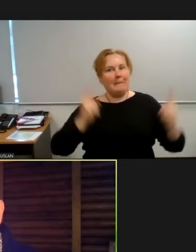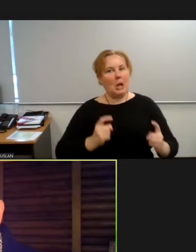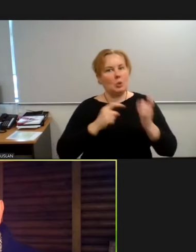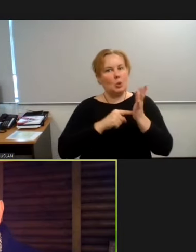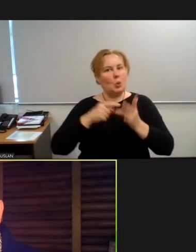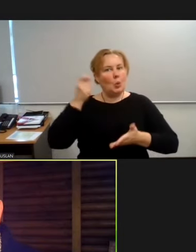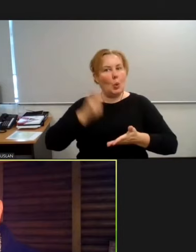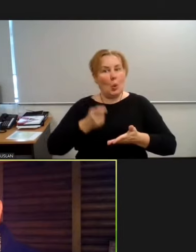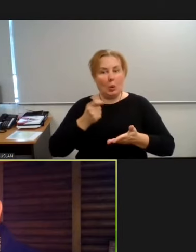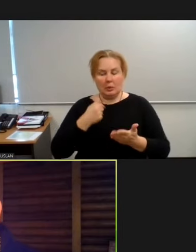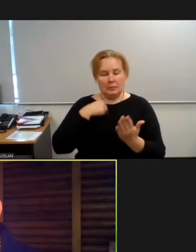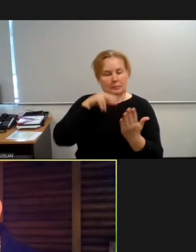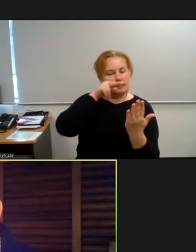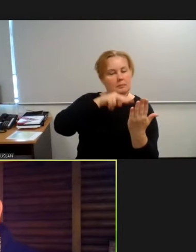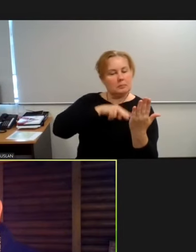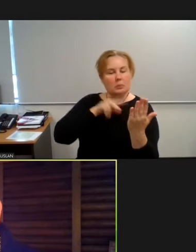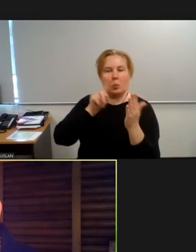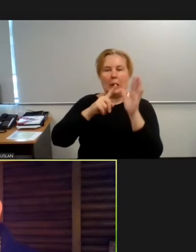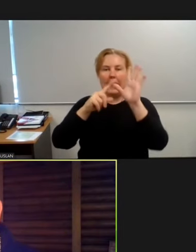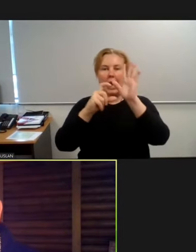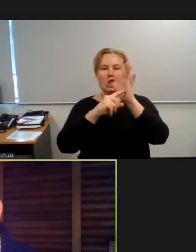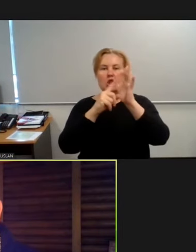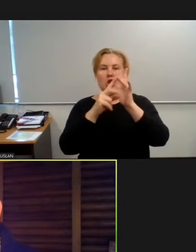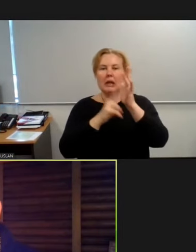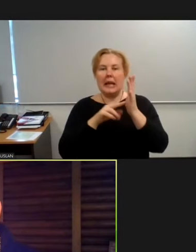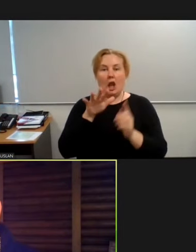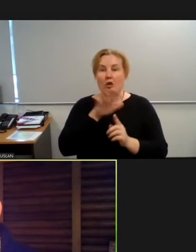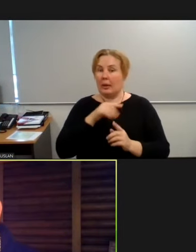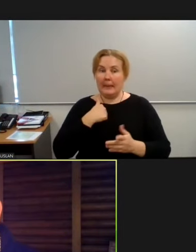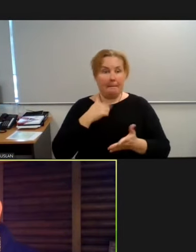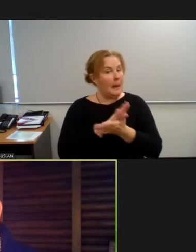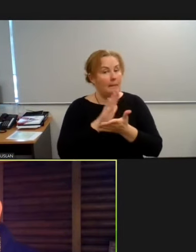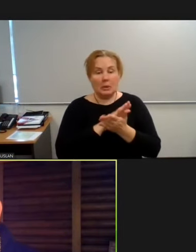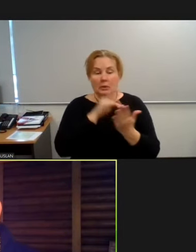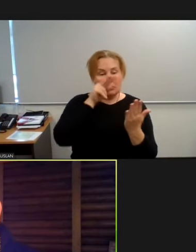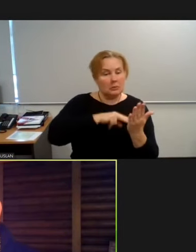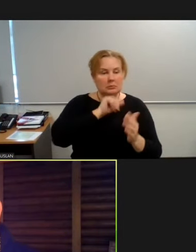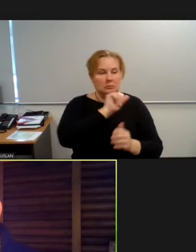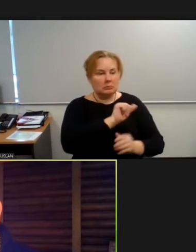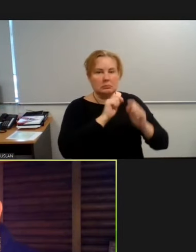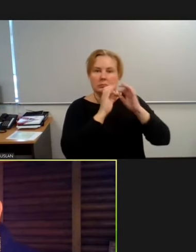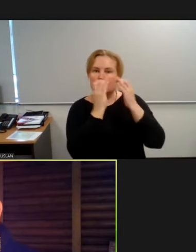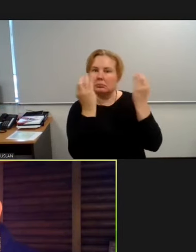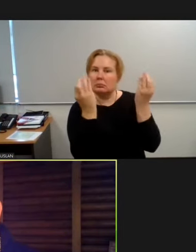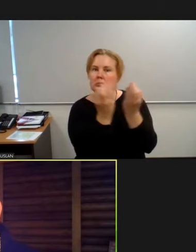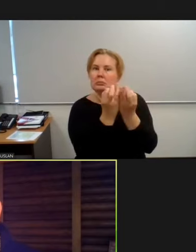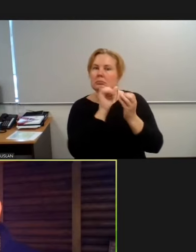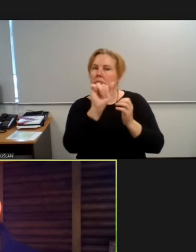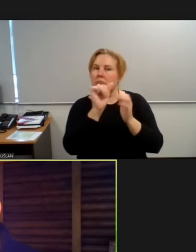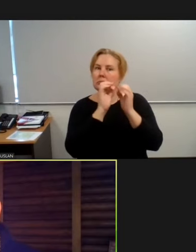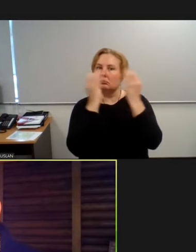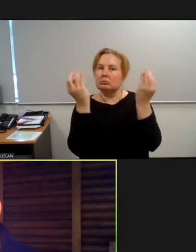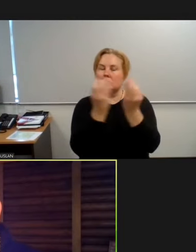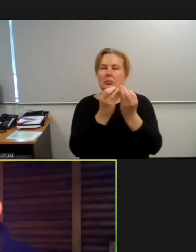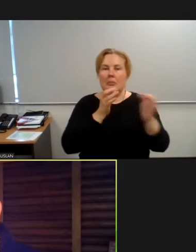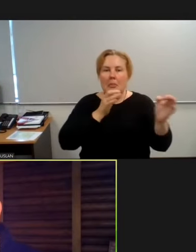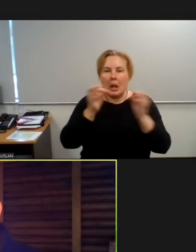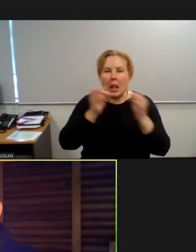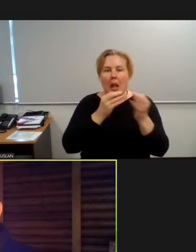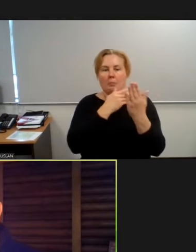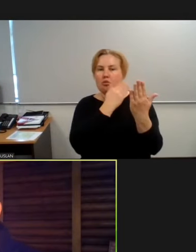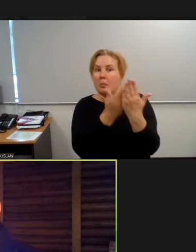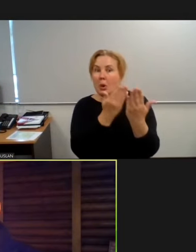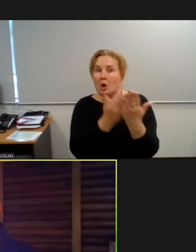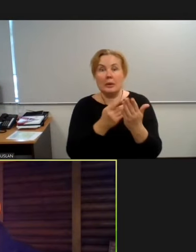So I'm more than happy to have a look at plans and proposals if people are interested and would find that